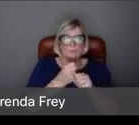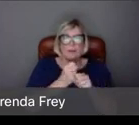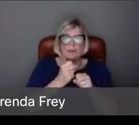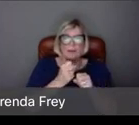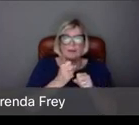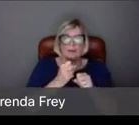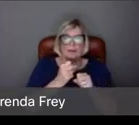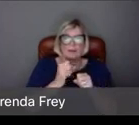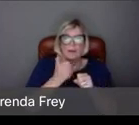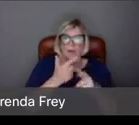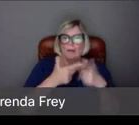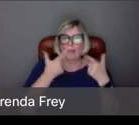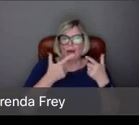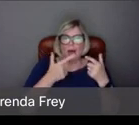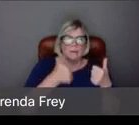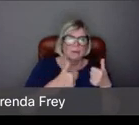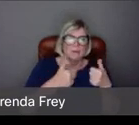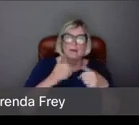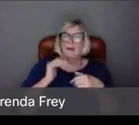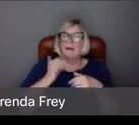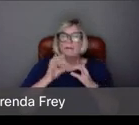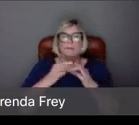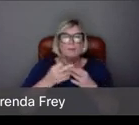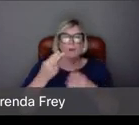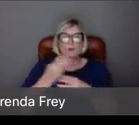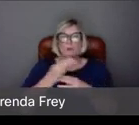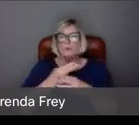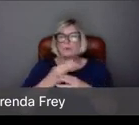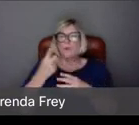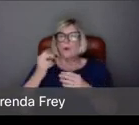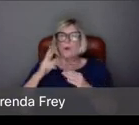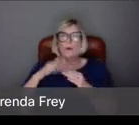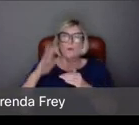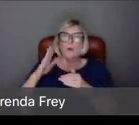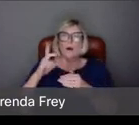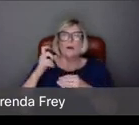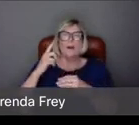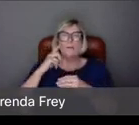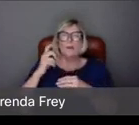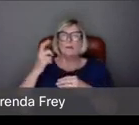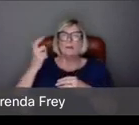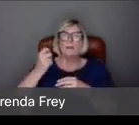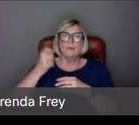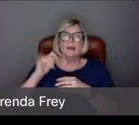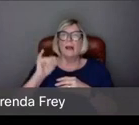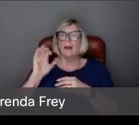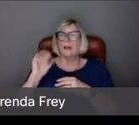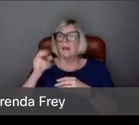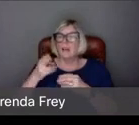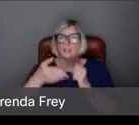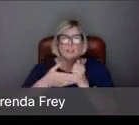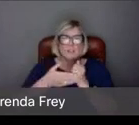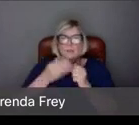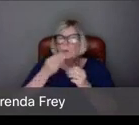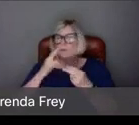family uses one or more government subsidies, subsidies such as cash assistance, food stamps,